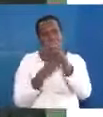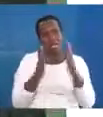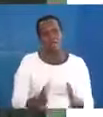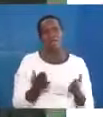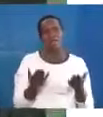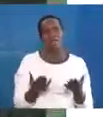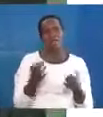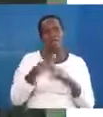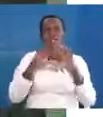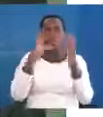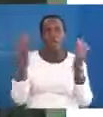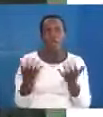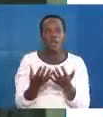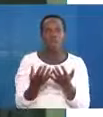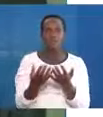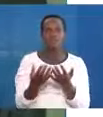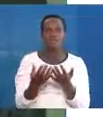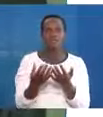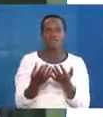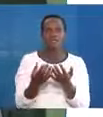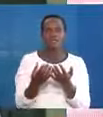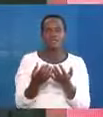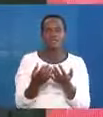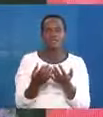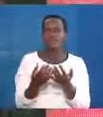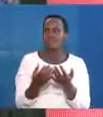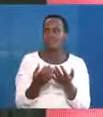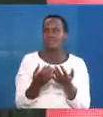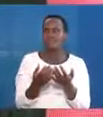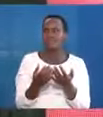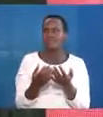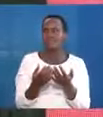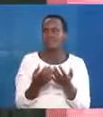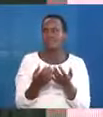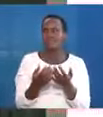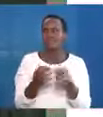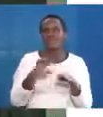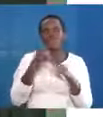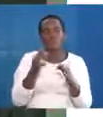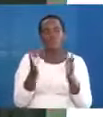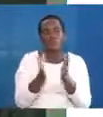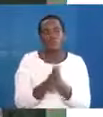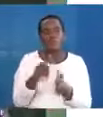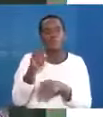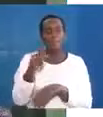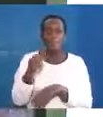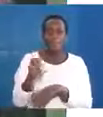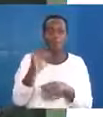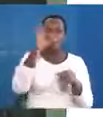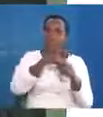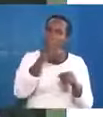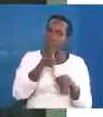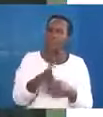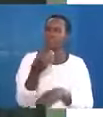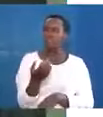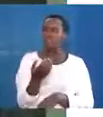In this world, there's nobody who's neutral. Even if you give the Pope the ballot, the Pope will